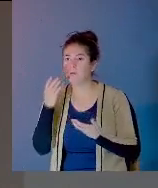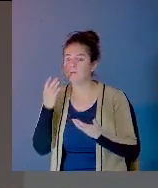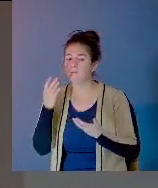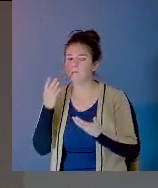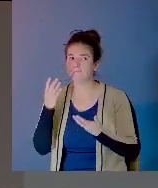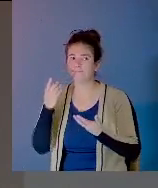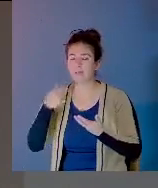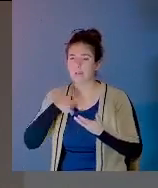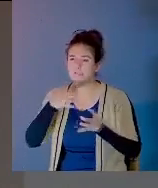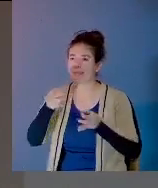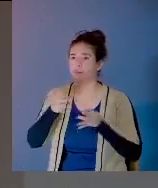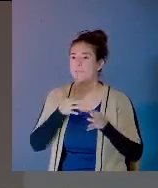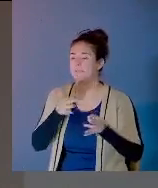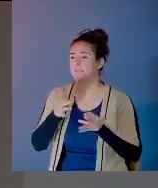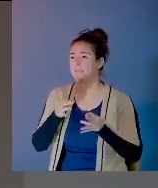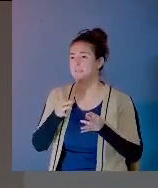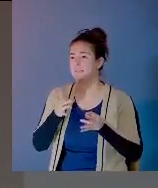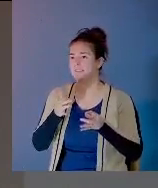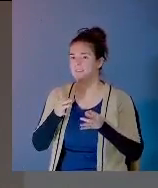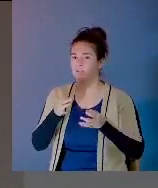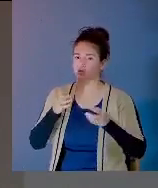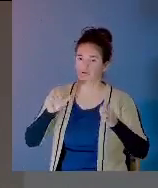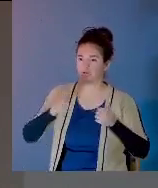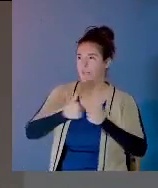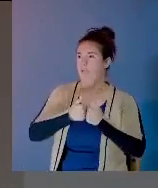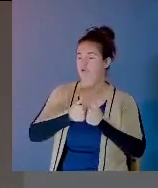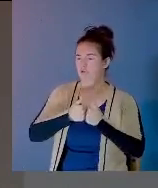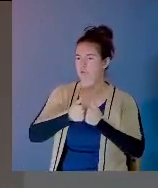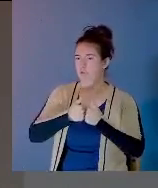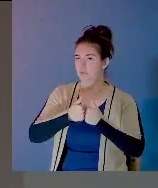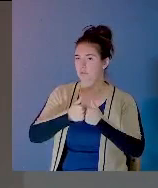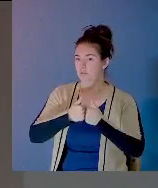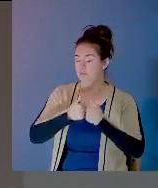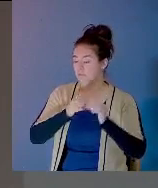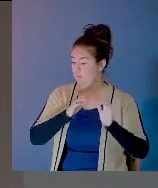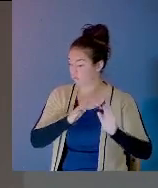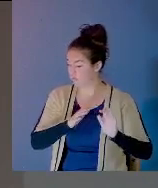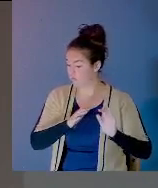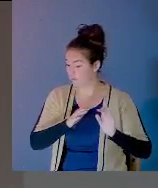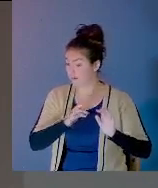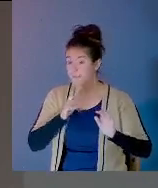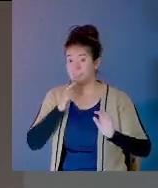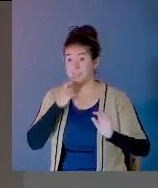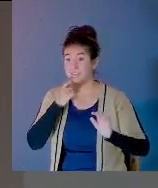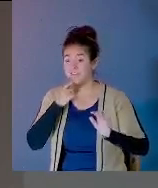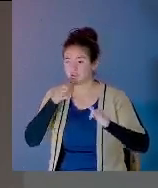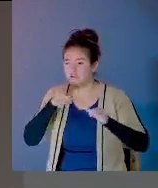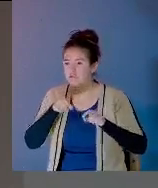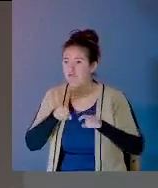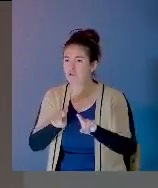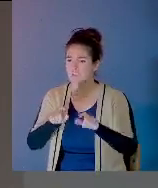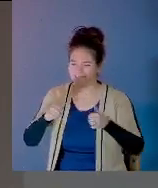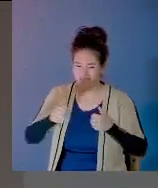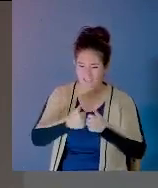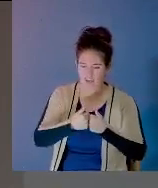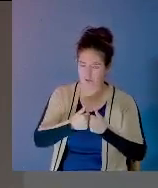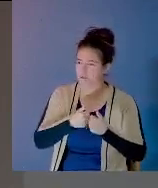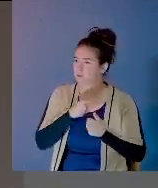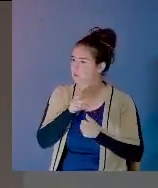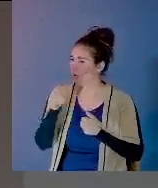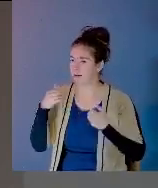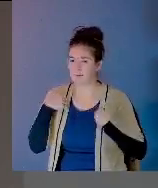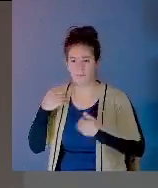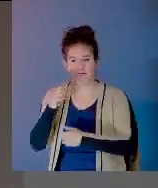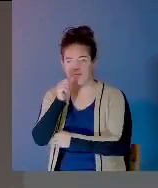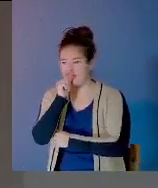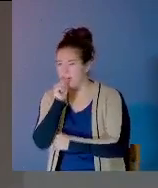this, that trying of your faith worketh patience. And in that sense, right, it's persevering, man, persevering